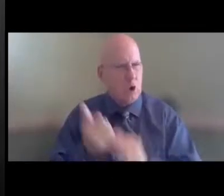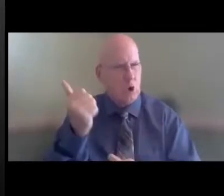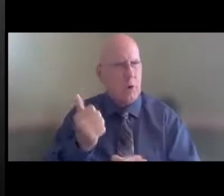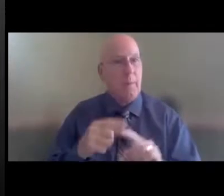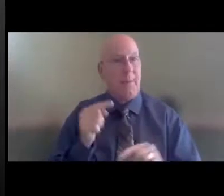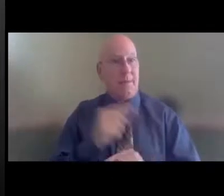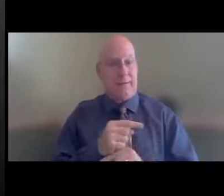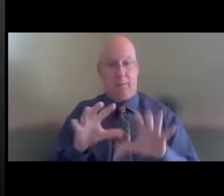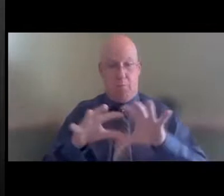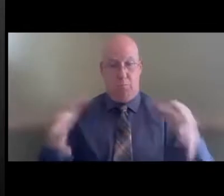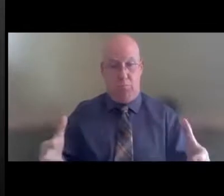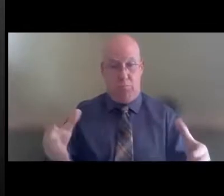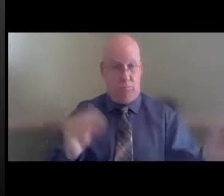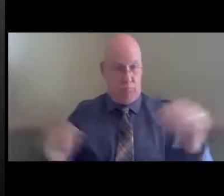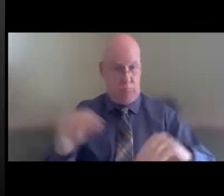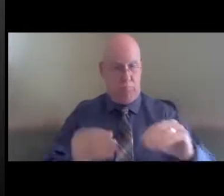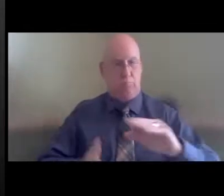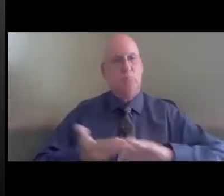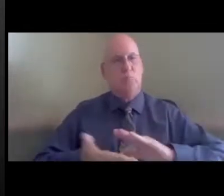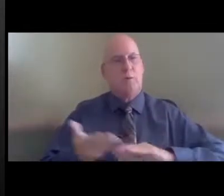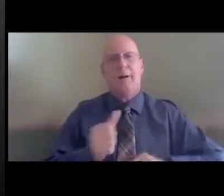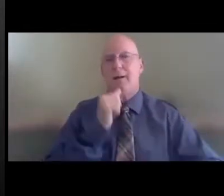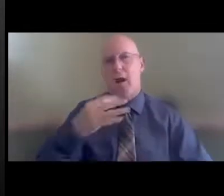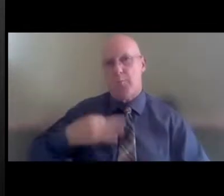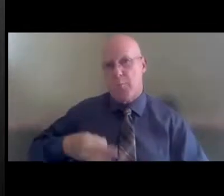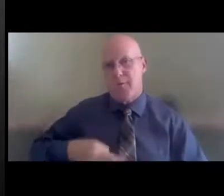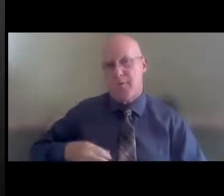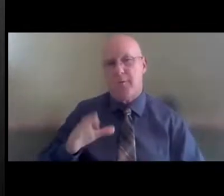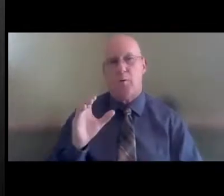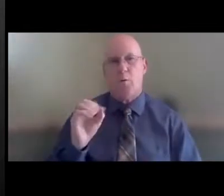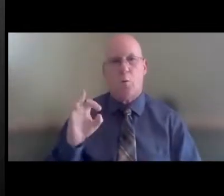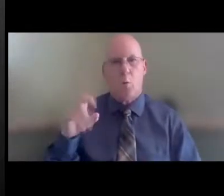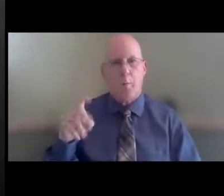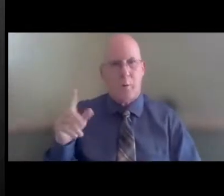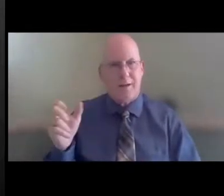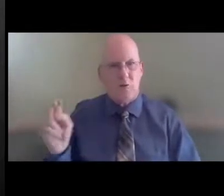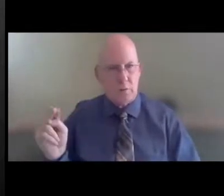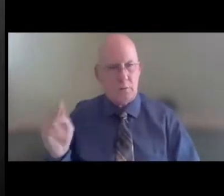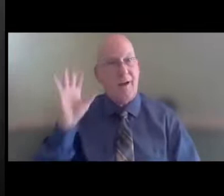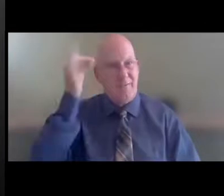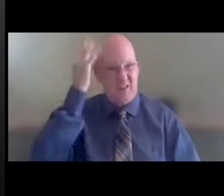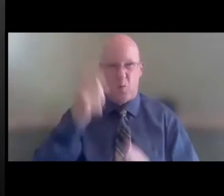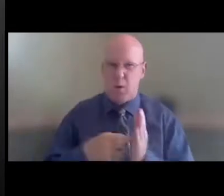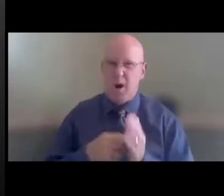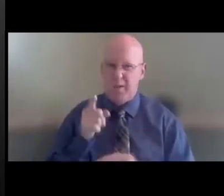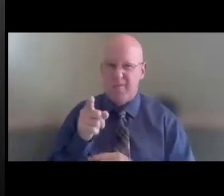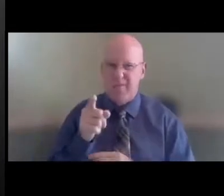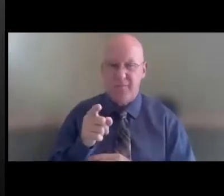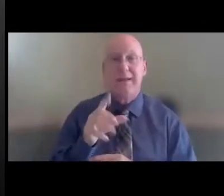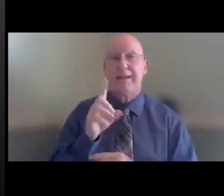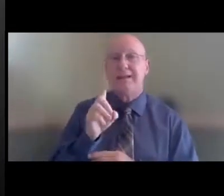pooled trusts are going to be run by not-for-profit corporations, which is a federal requirement. For that